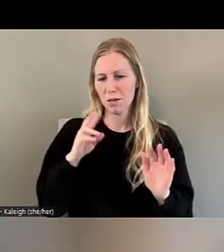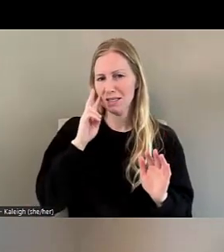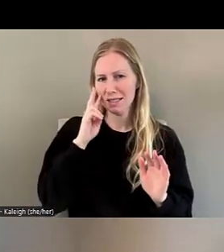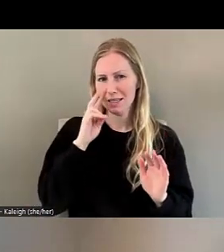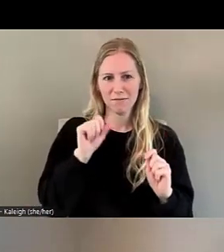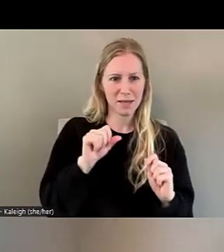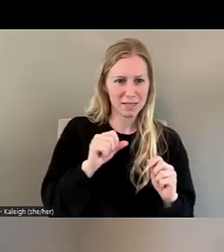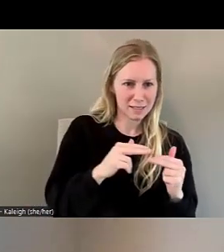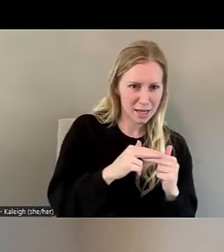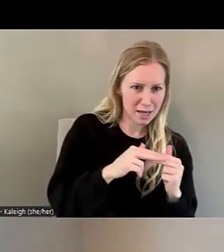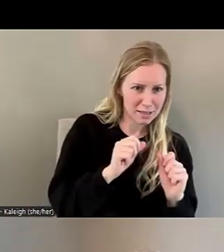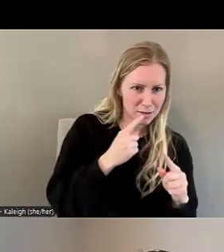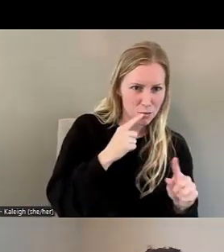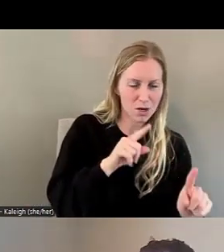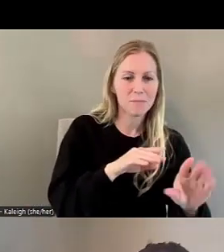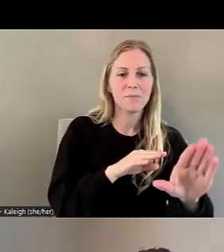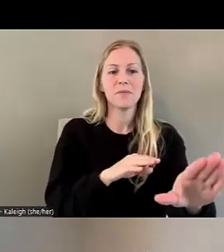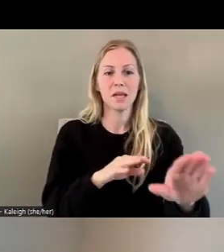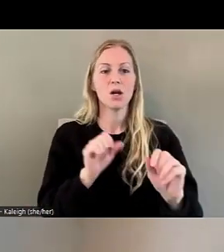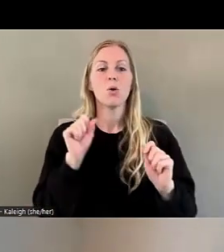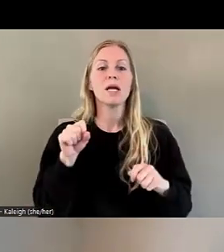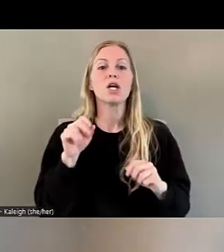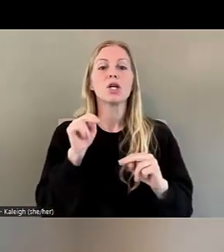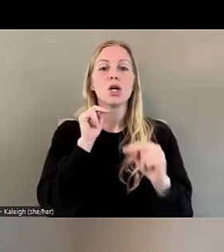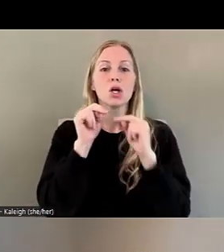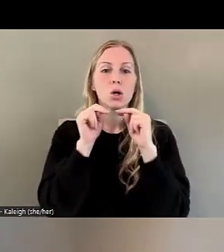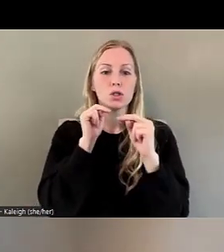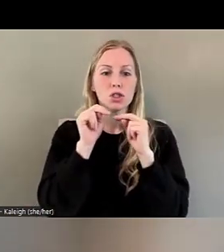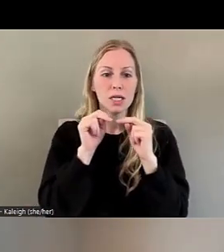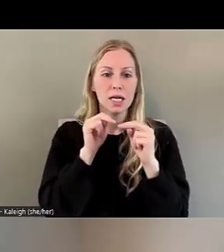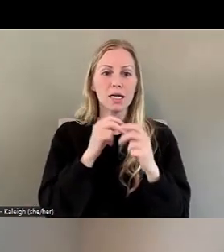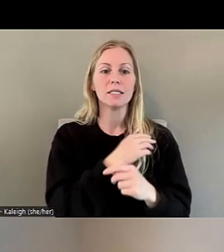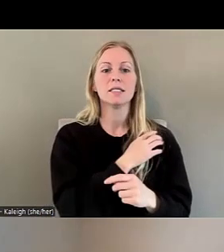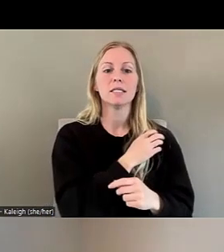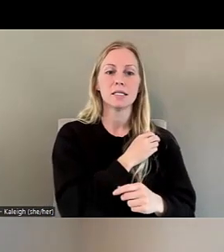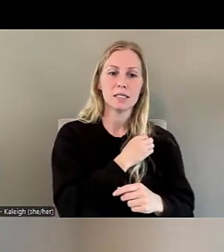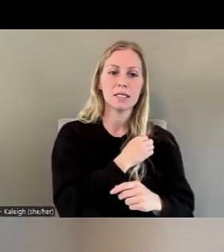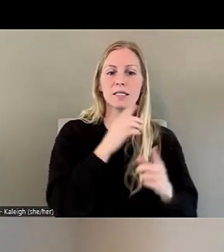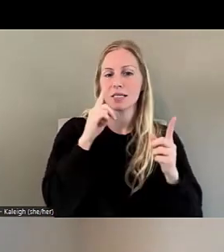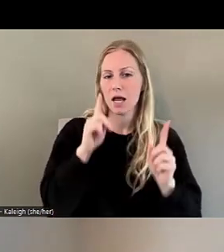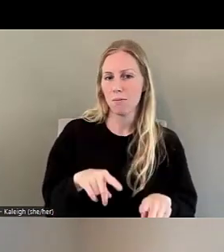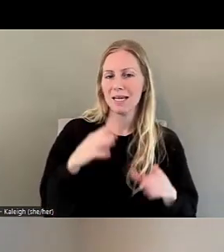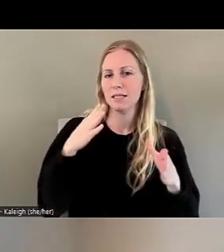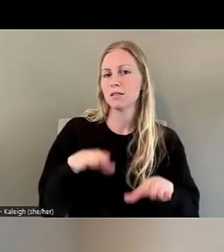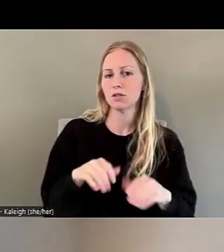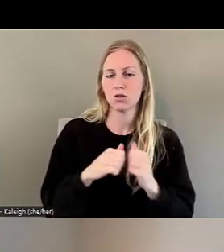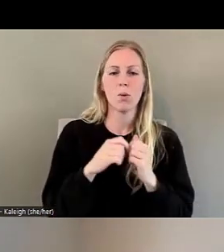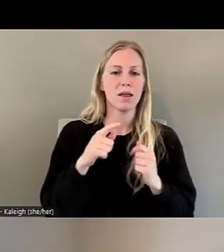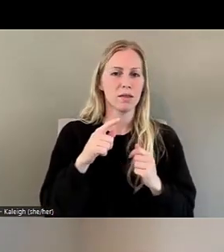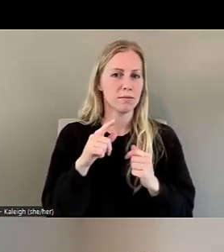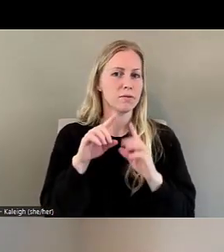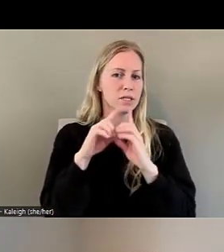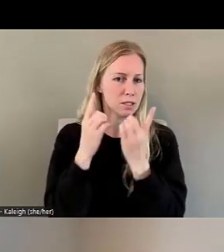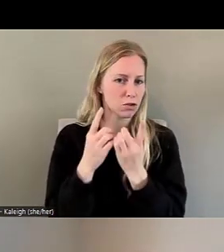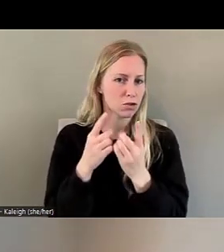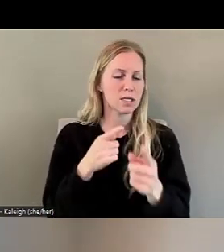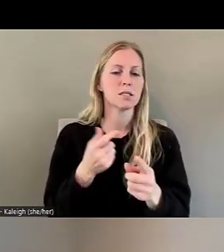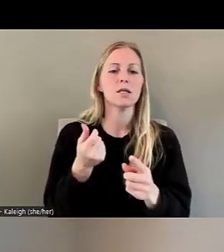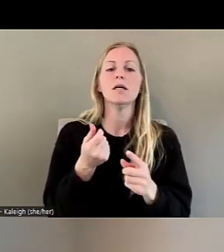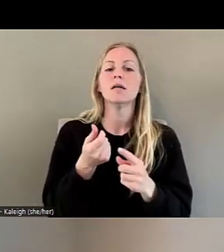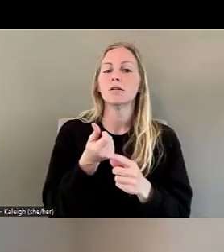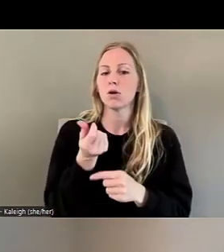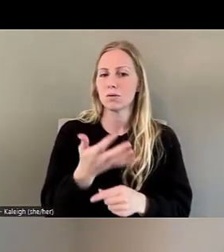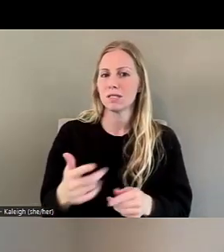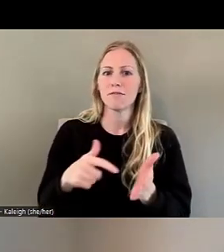working here. We were able to negotiate and enter into a settlement with the district. That settlement set forth several requirements for